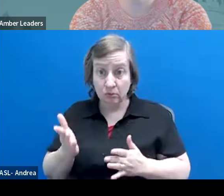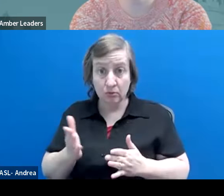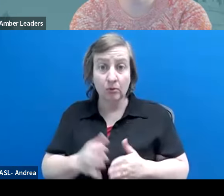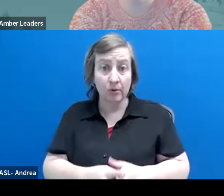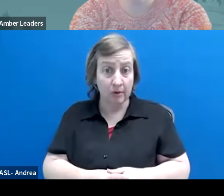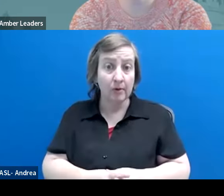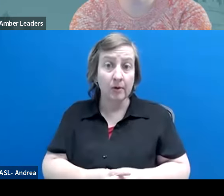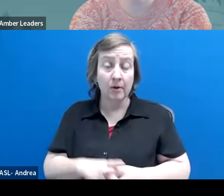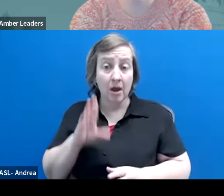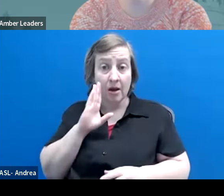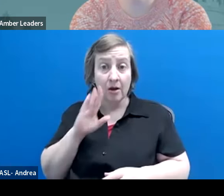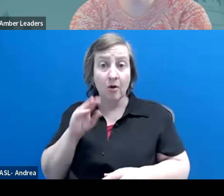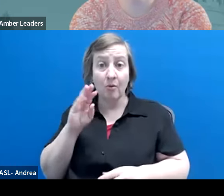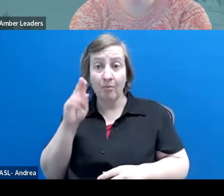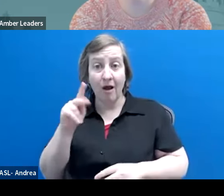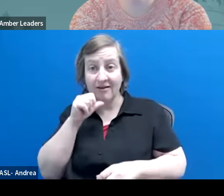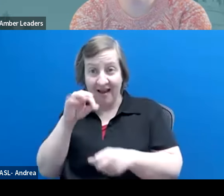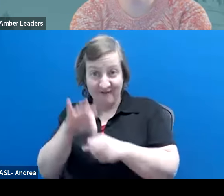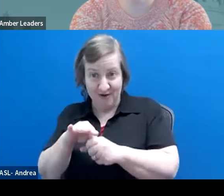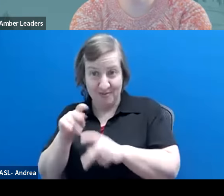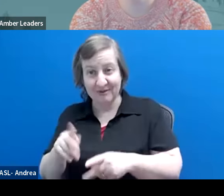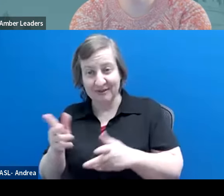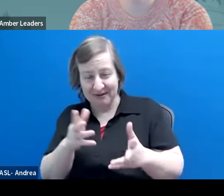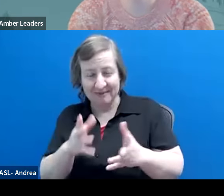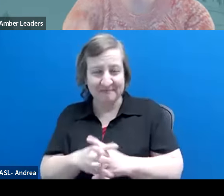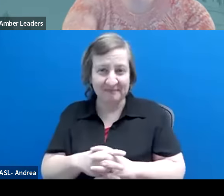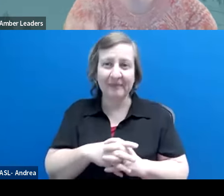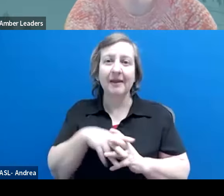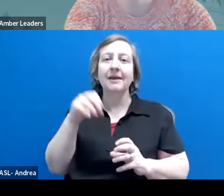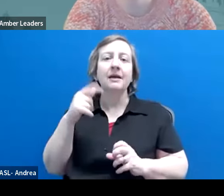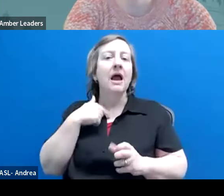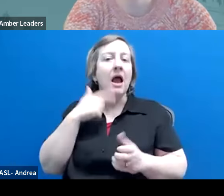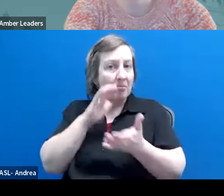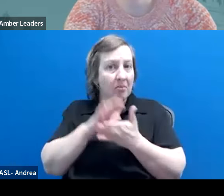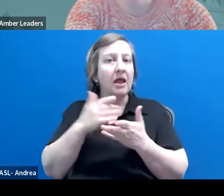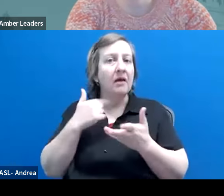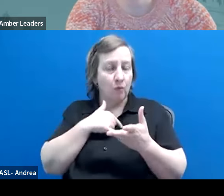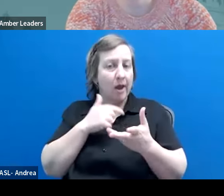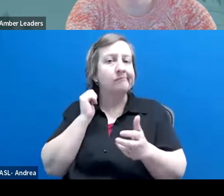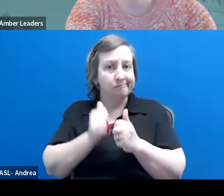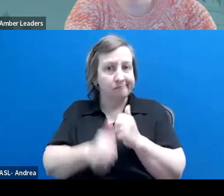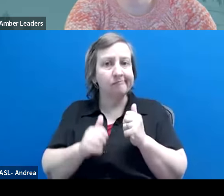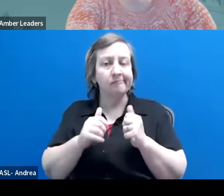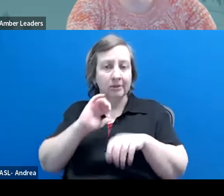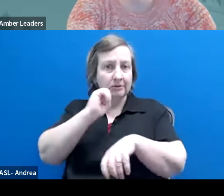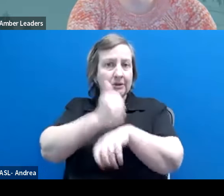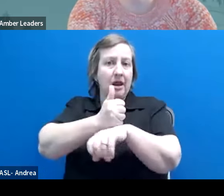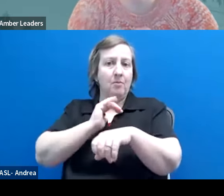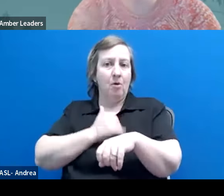Yeah. I know Mark's not a non-voting member in BPOSH. Okay, great. Then I believe we have confirmed our convening of our ad hoc